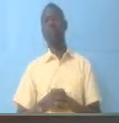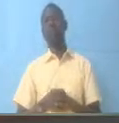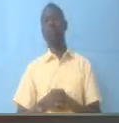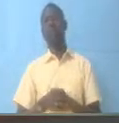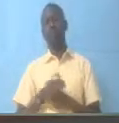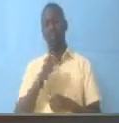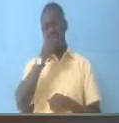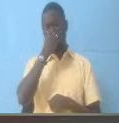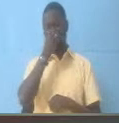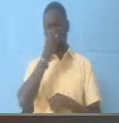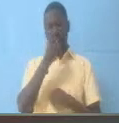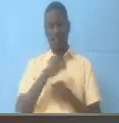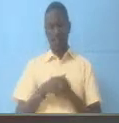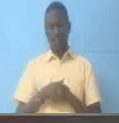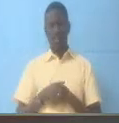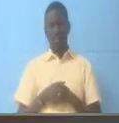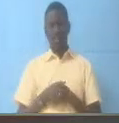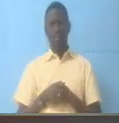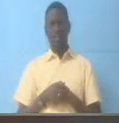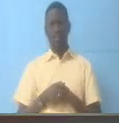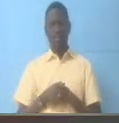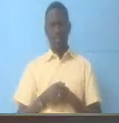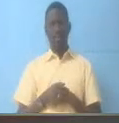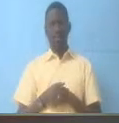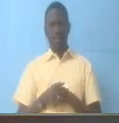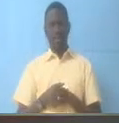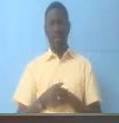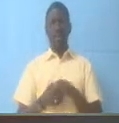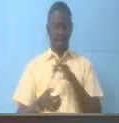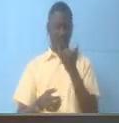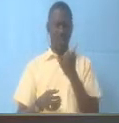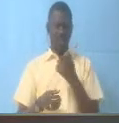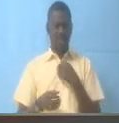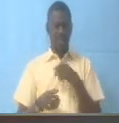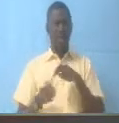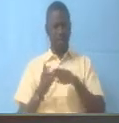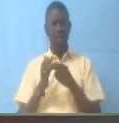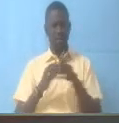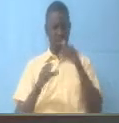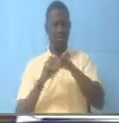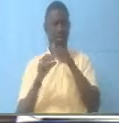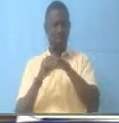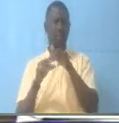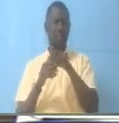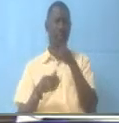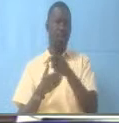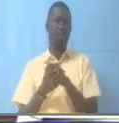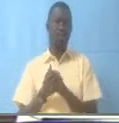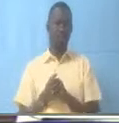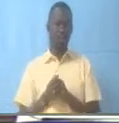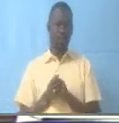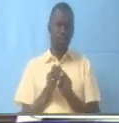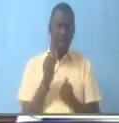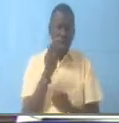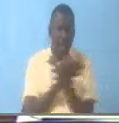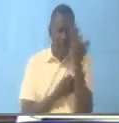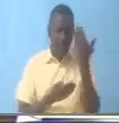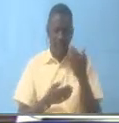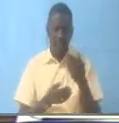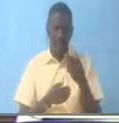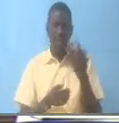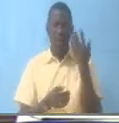ñoo ko waral. That was part of it. That was part of it. loolu bokk na ci. Earlier in your testimony, you've told us